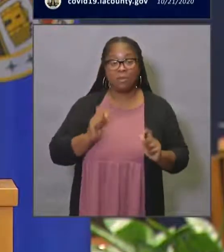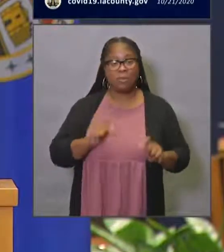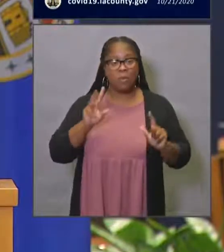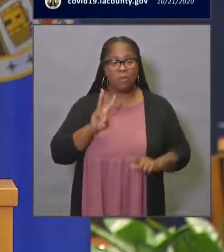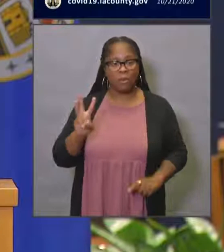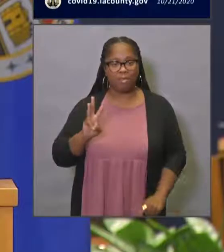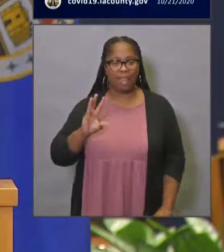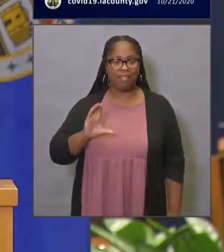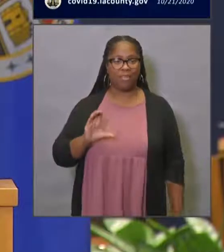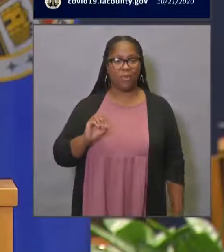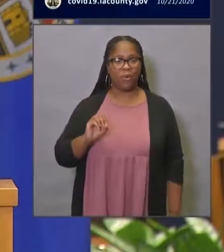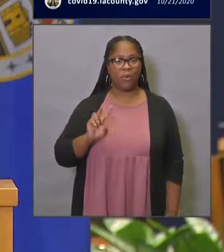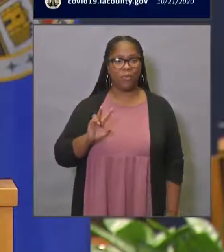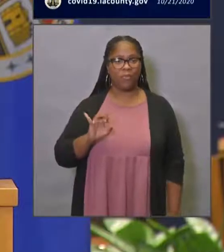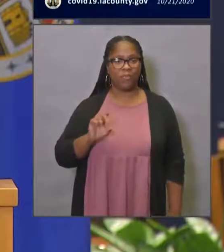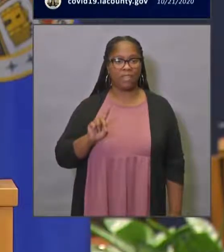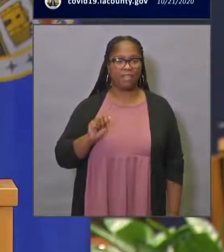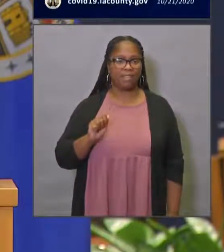at